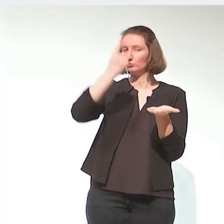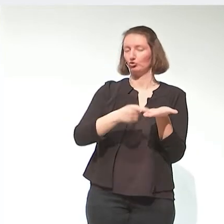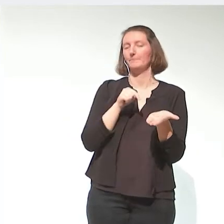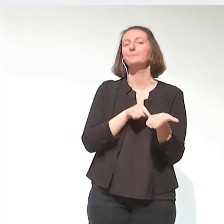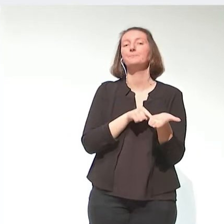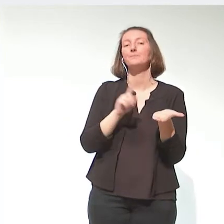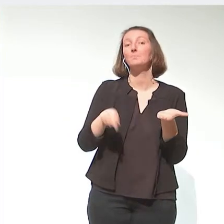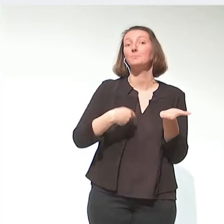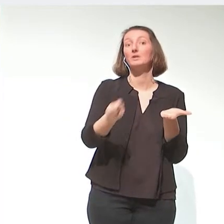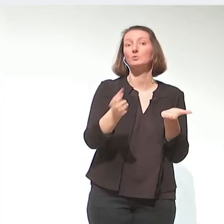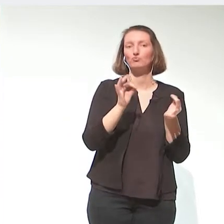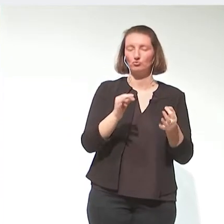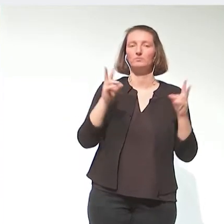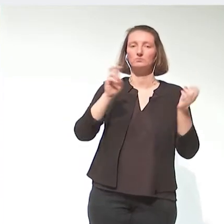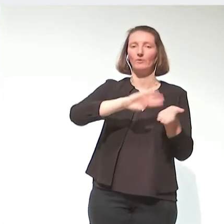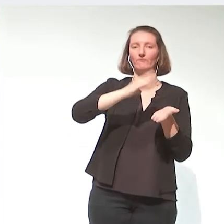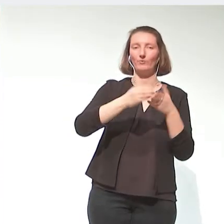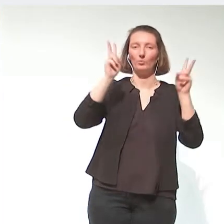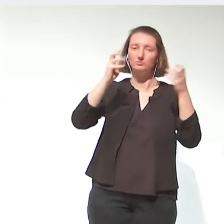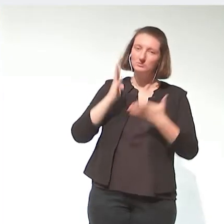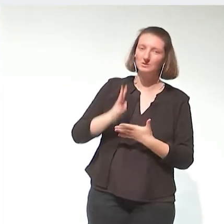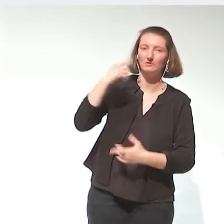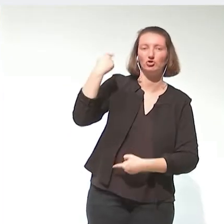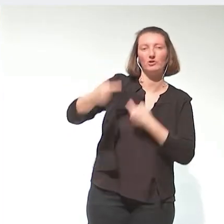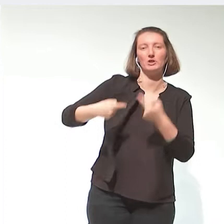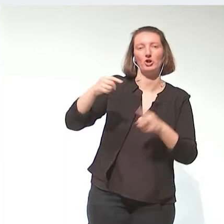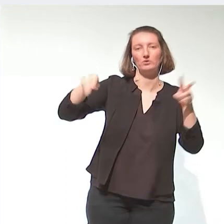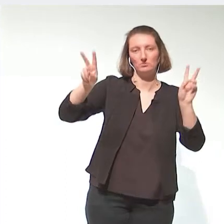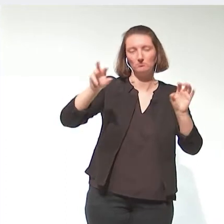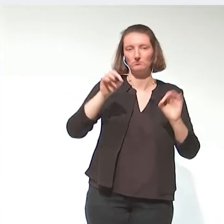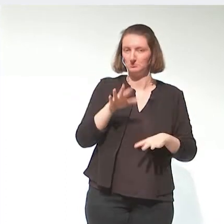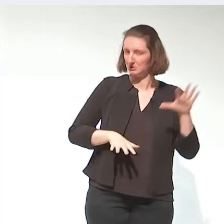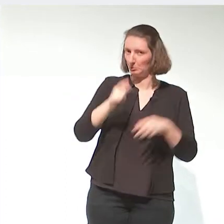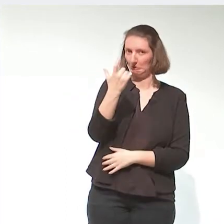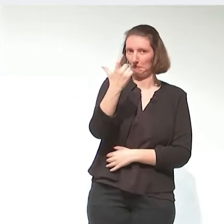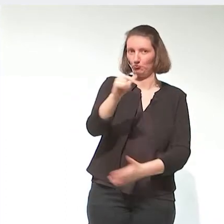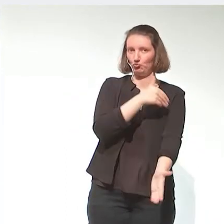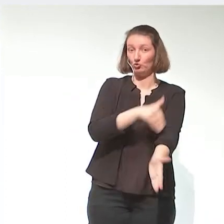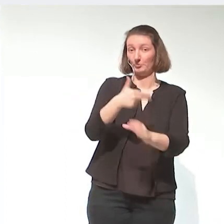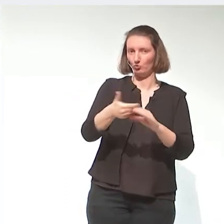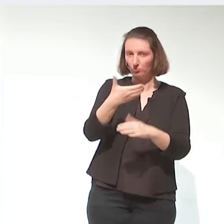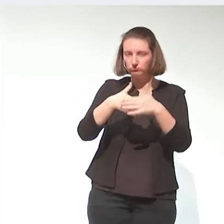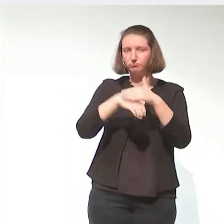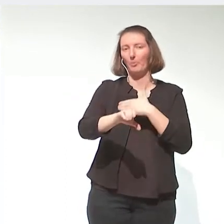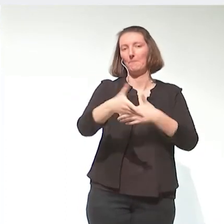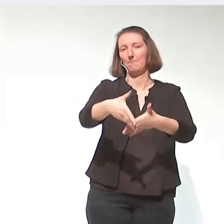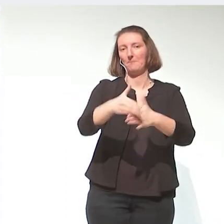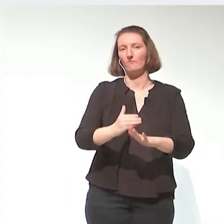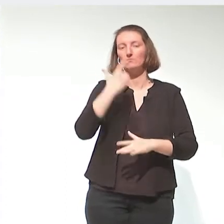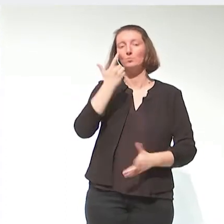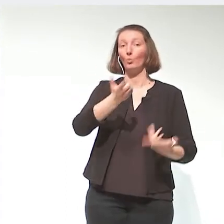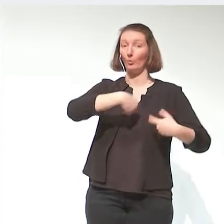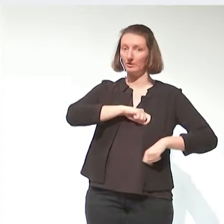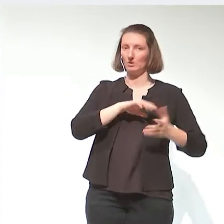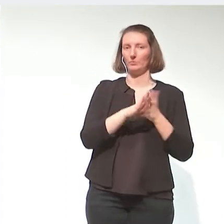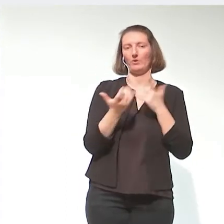money. But thanks to the Next Generation Fund, we're going to be investing close to 200 million euros to make sure that